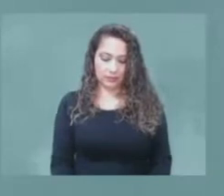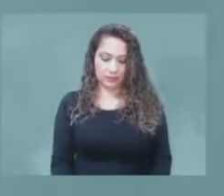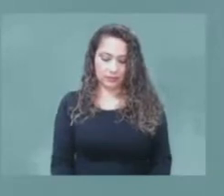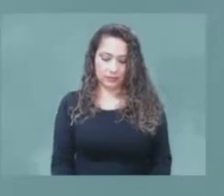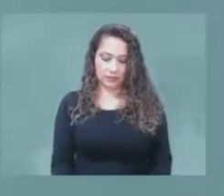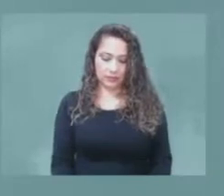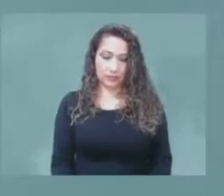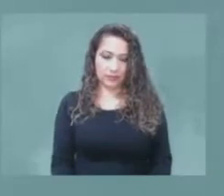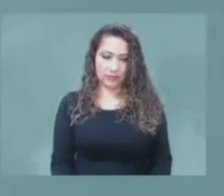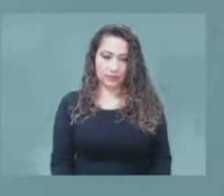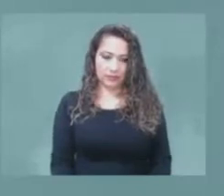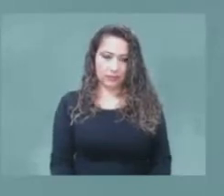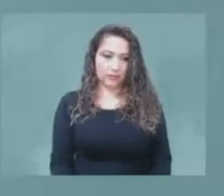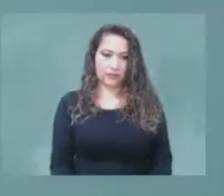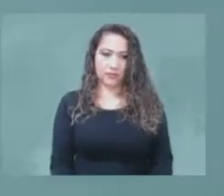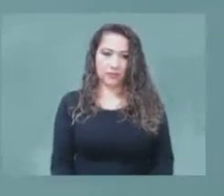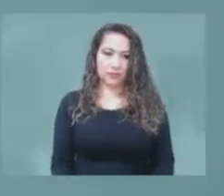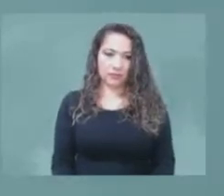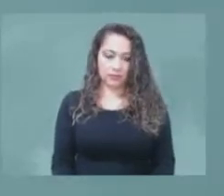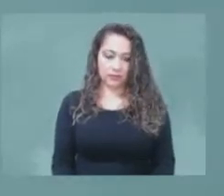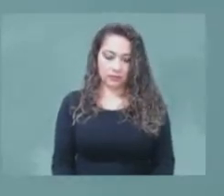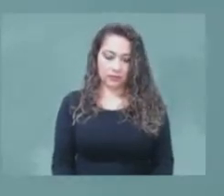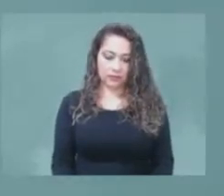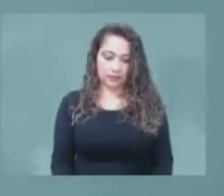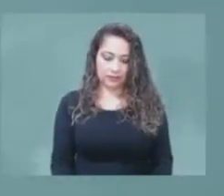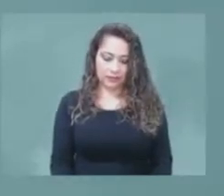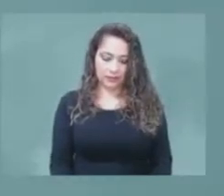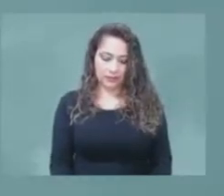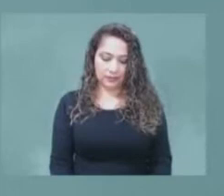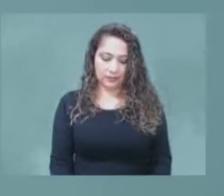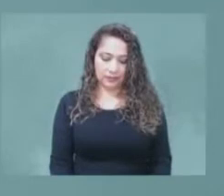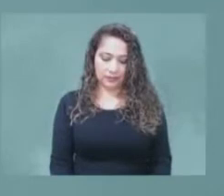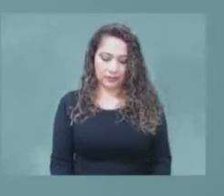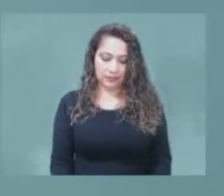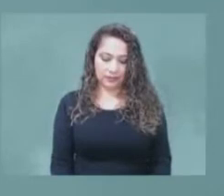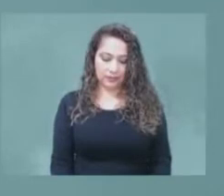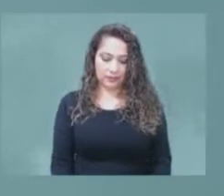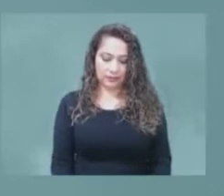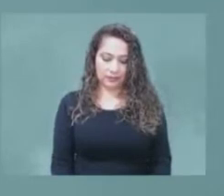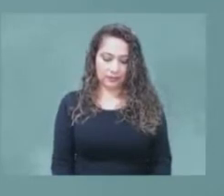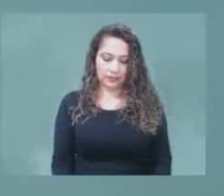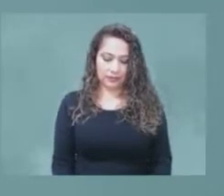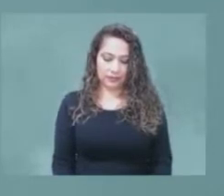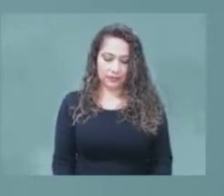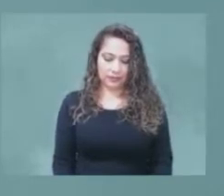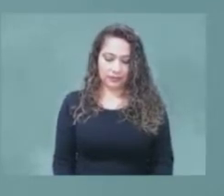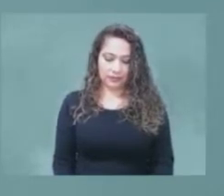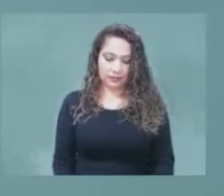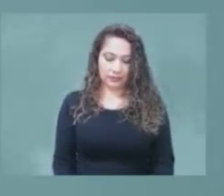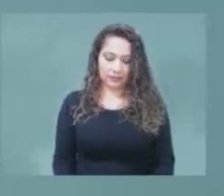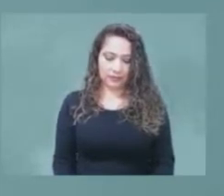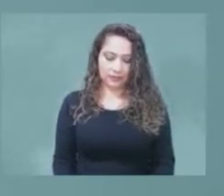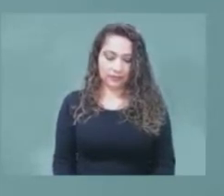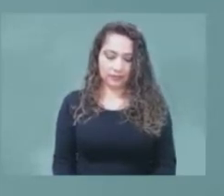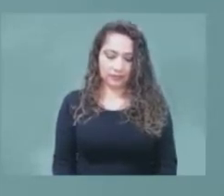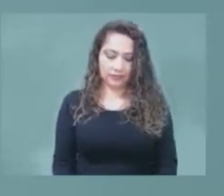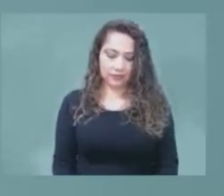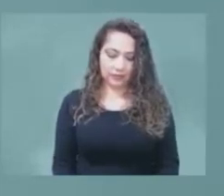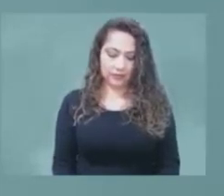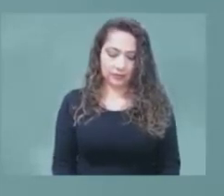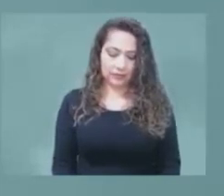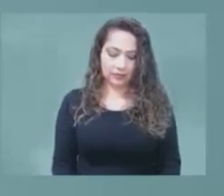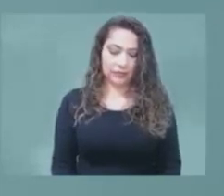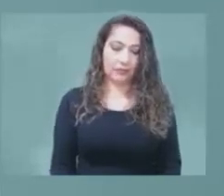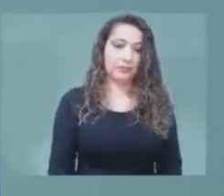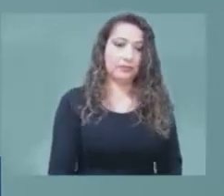professor in the faculty of the University of the Republic. ITU for over 30 years, he has been a member where he has